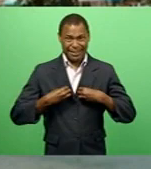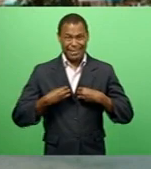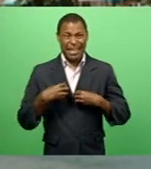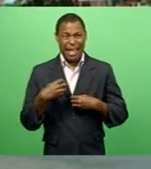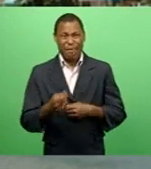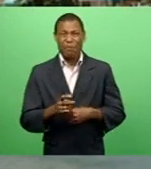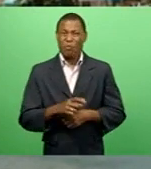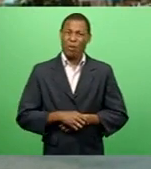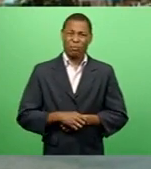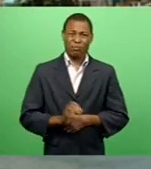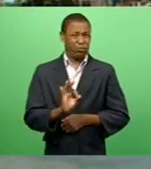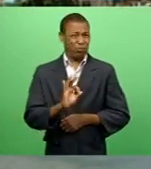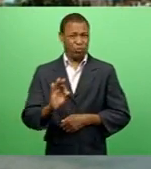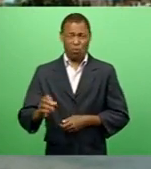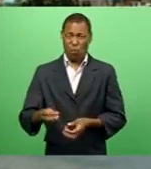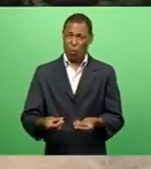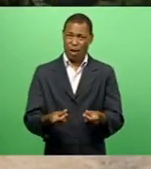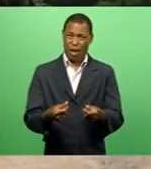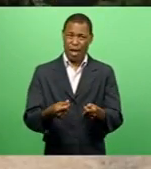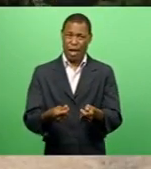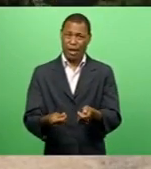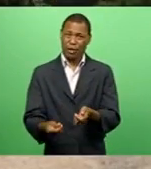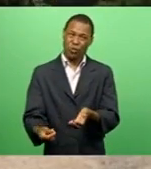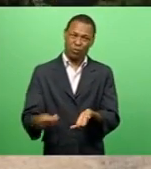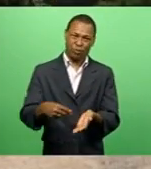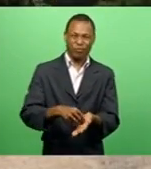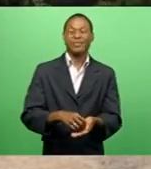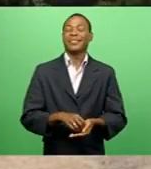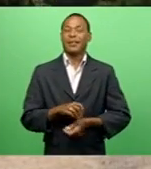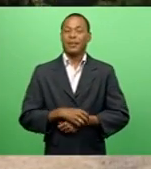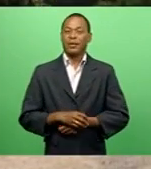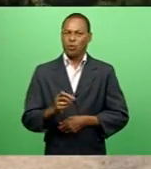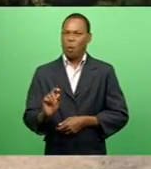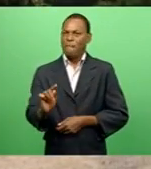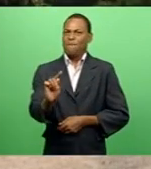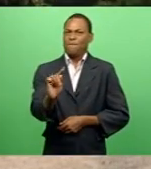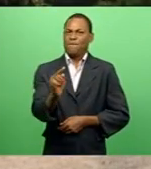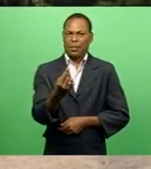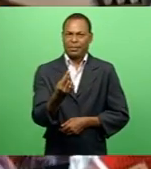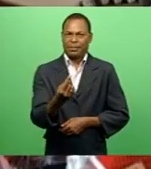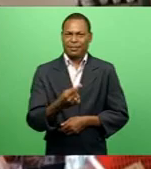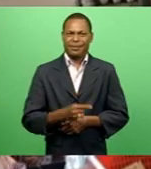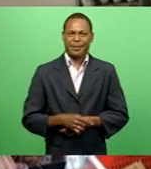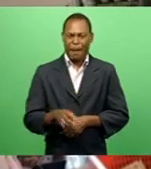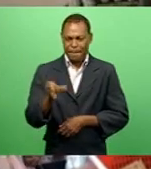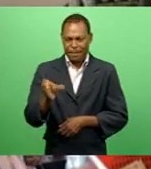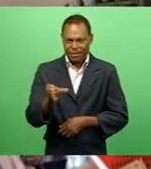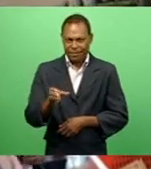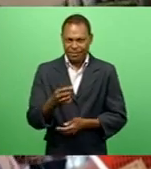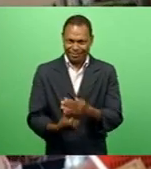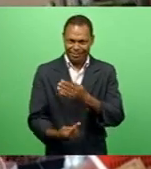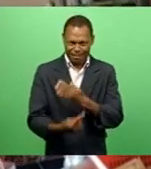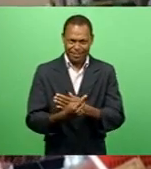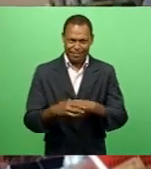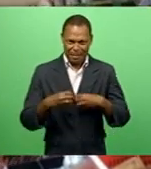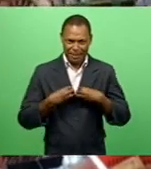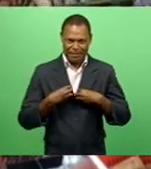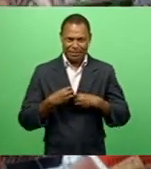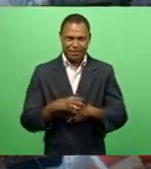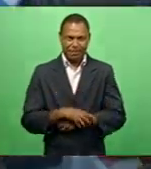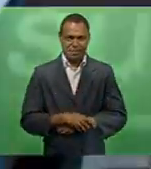cashless payment system earlier this month, making him the first in any maritime island. Kelly Vathala, FBC